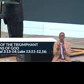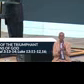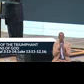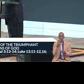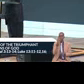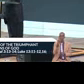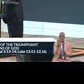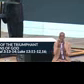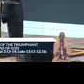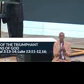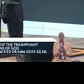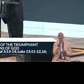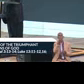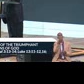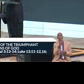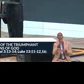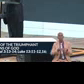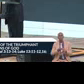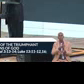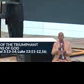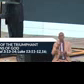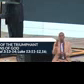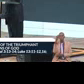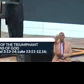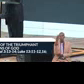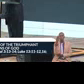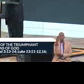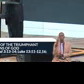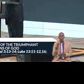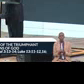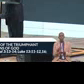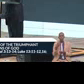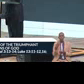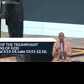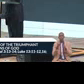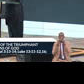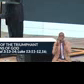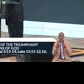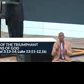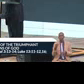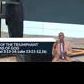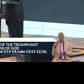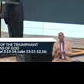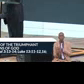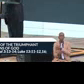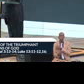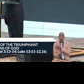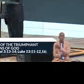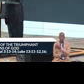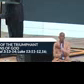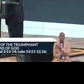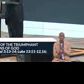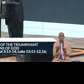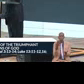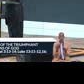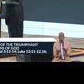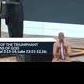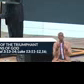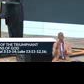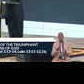is everyone that hangeth on a tree, that the blessing of Abraham